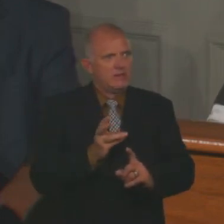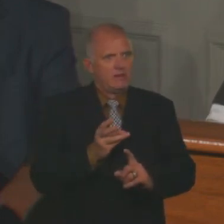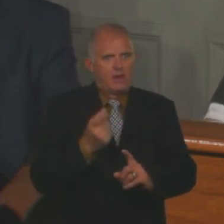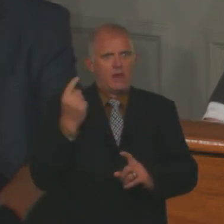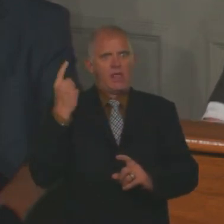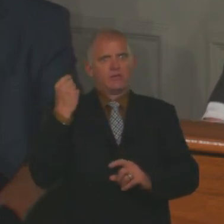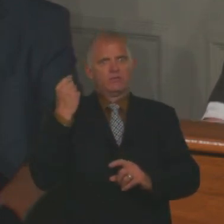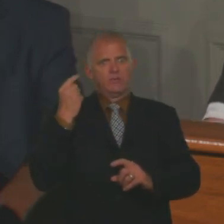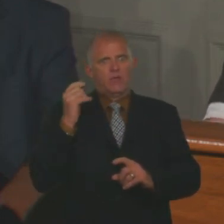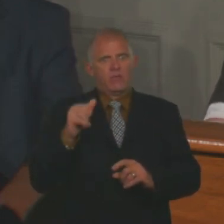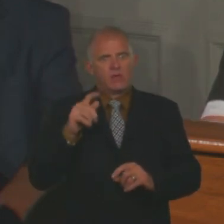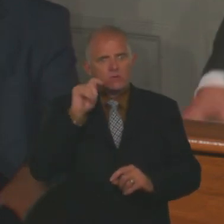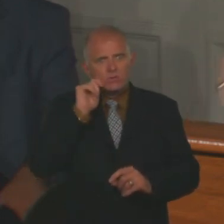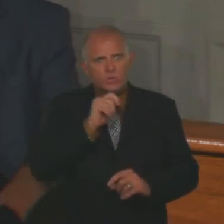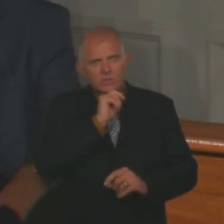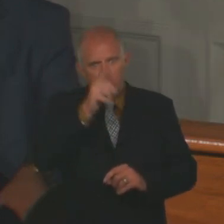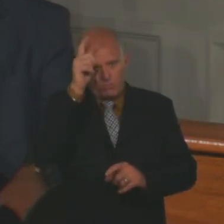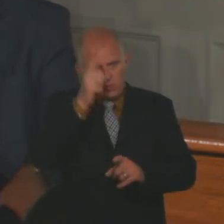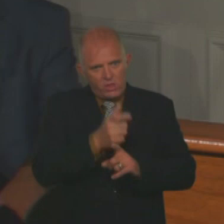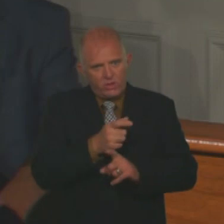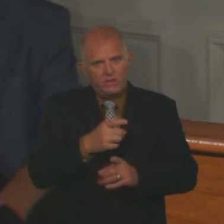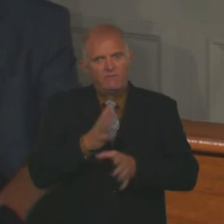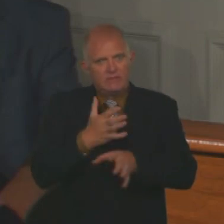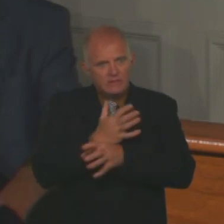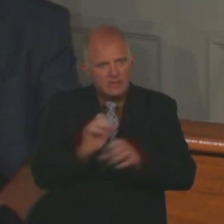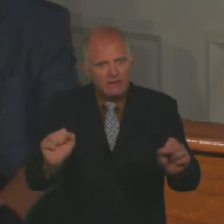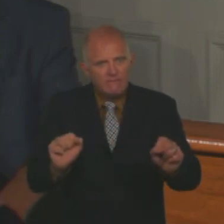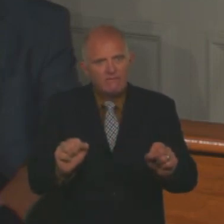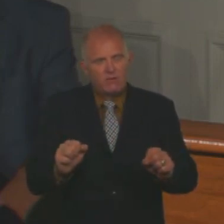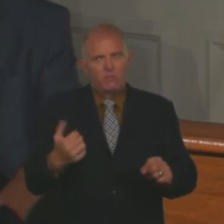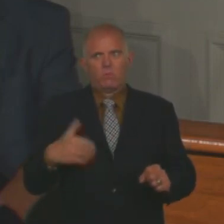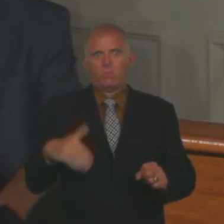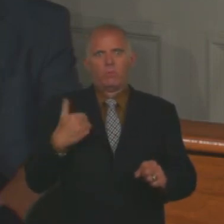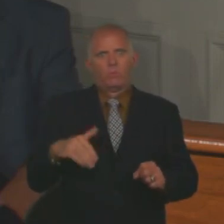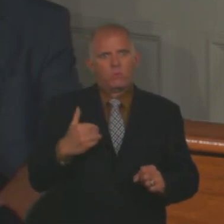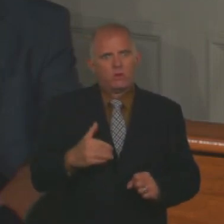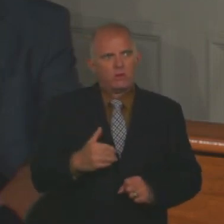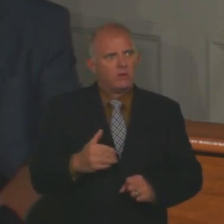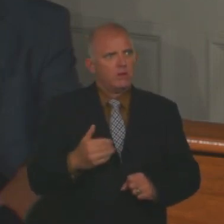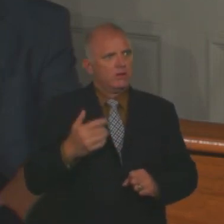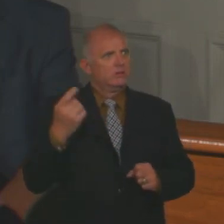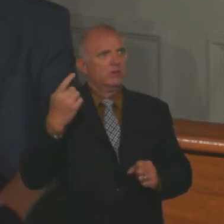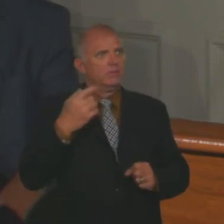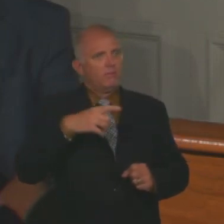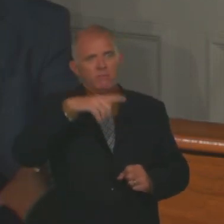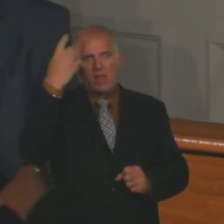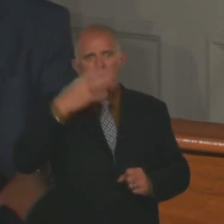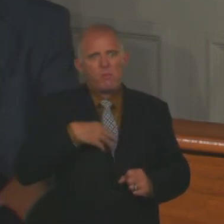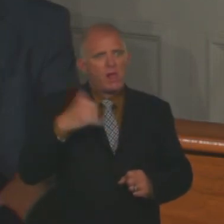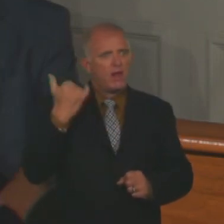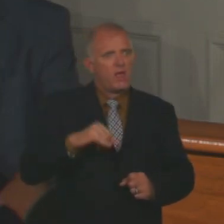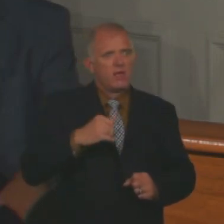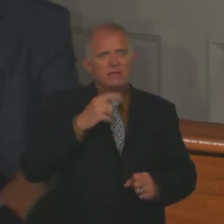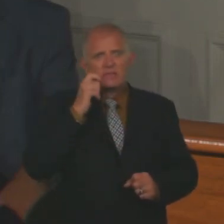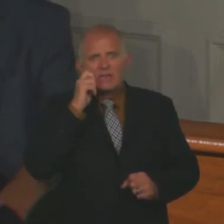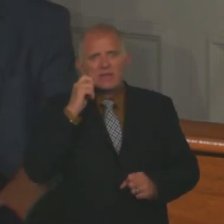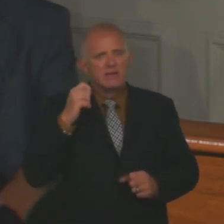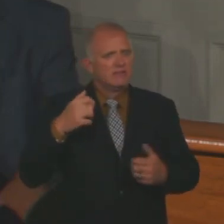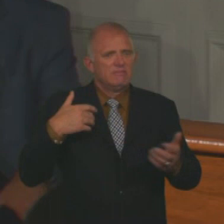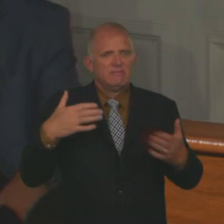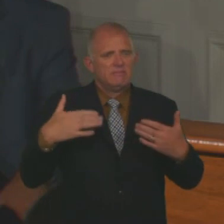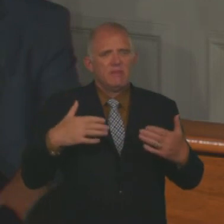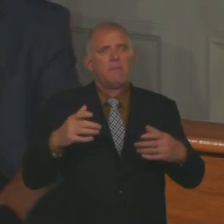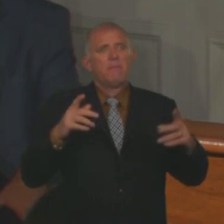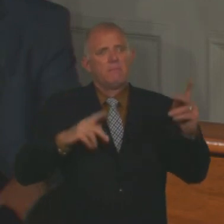brother. Does it nothing to you? Red, yellow, black, and white, does it matter to you that people are without